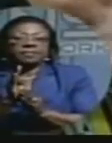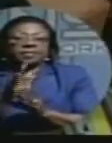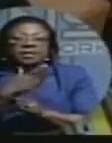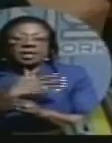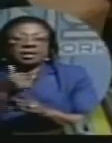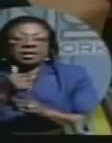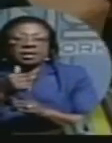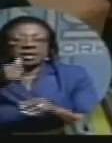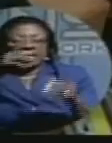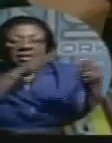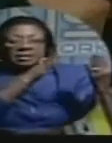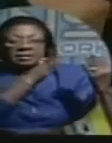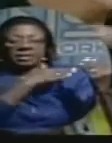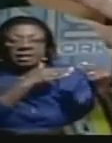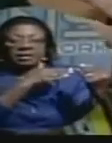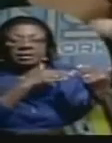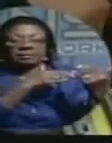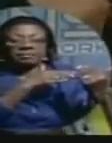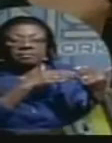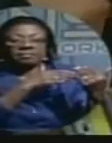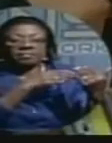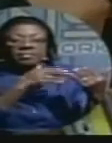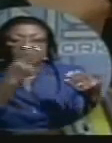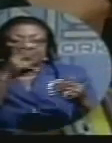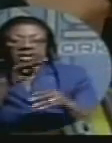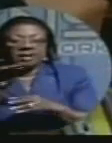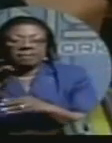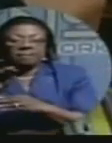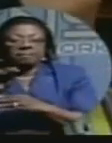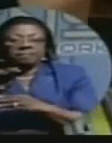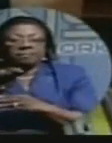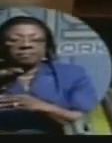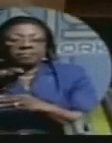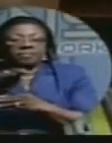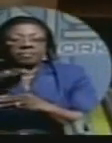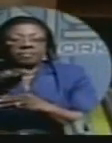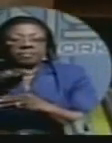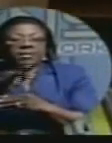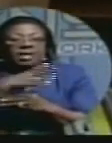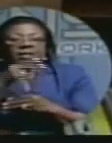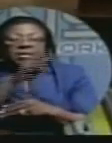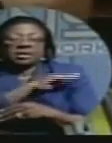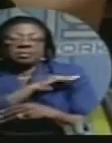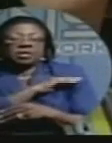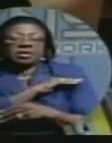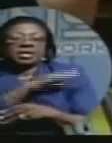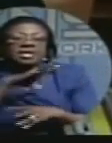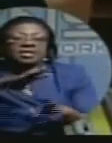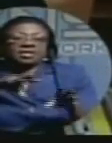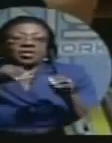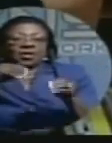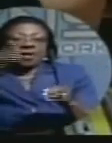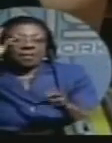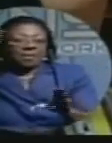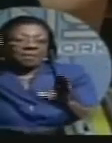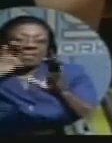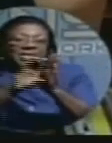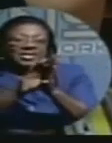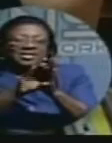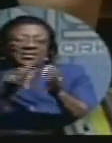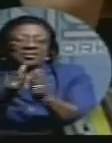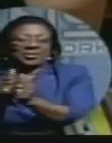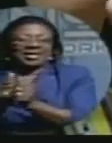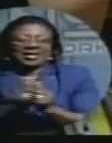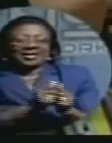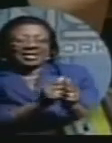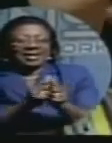they didn't expect me, and most certainly I didn't expect to see them. And Mr. Moss and I took a picture together.